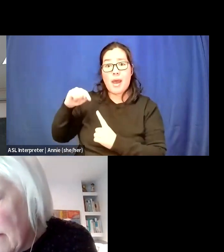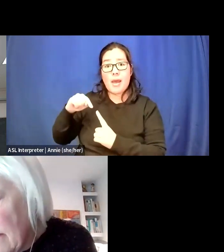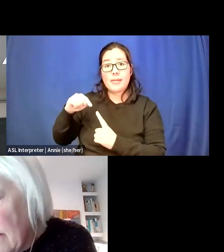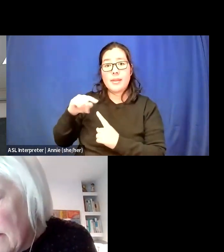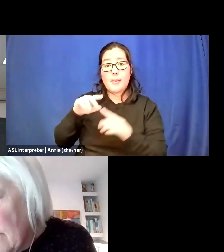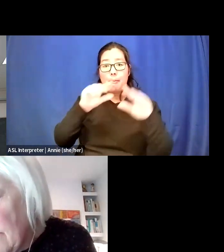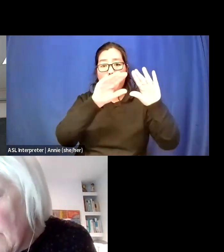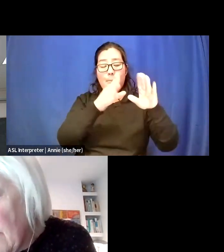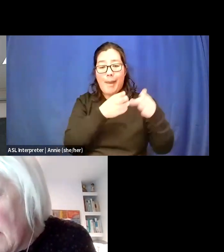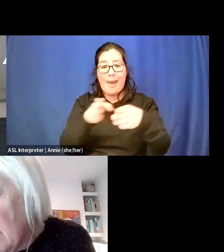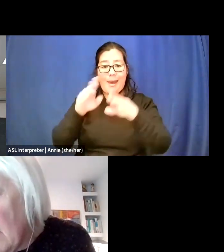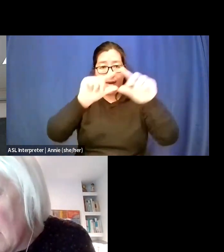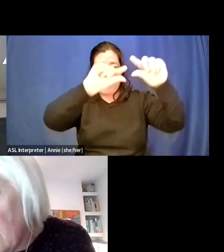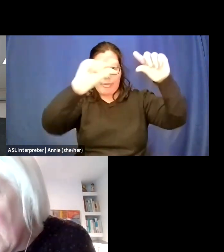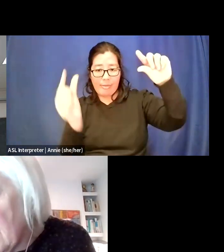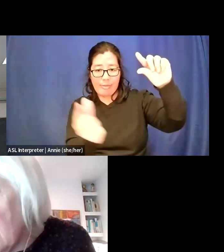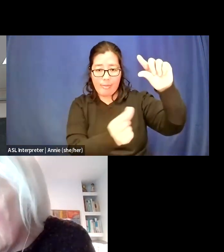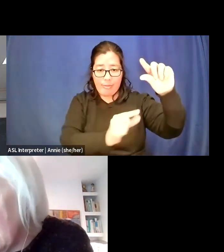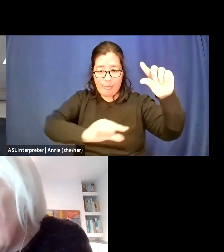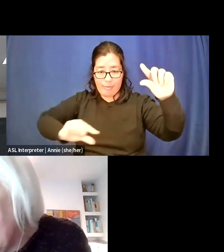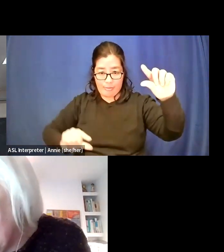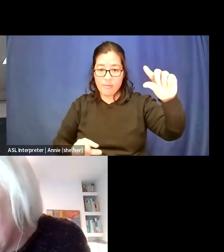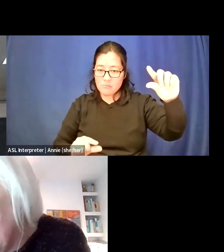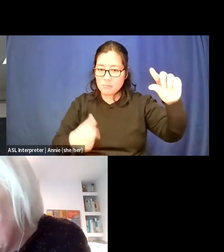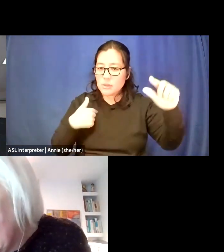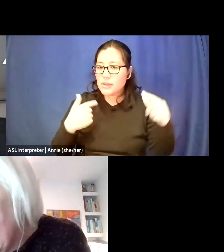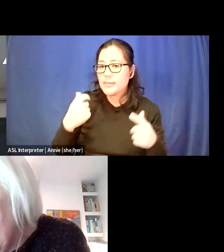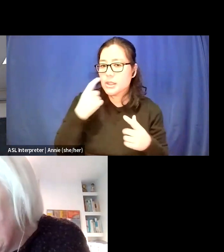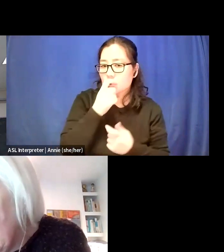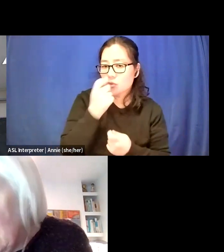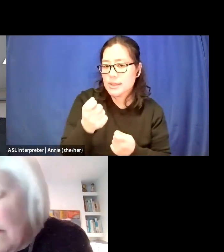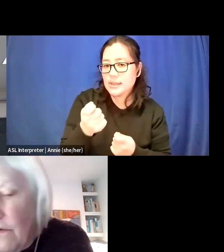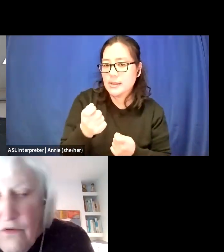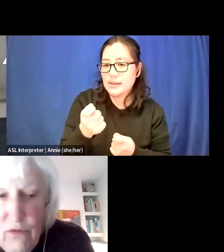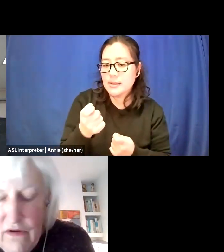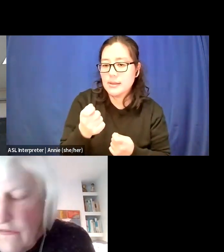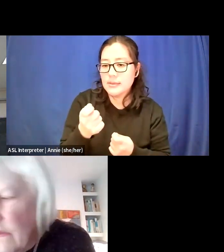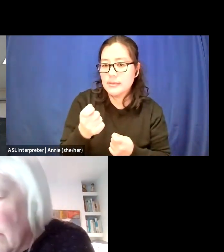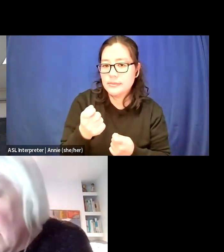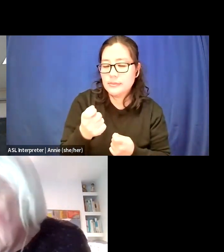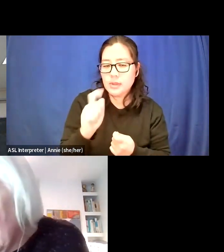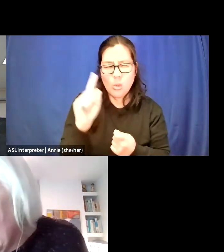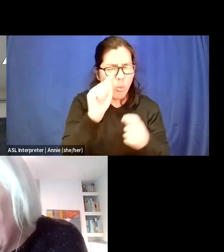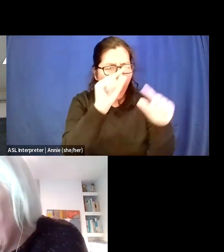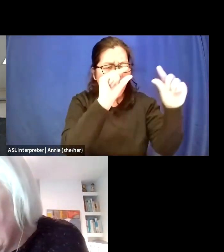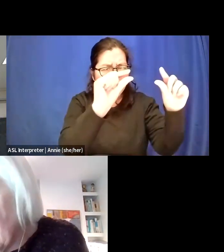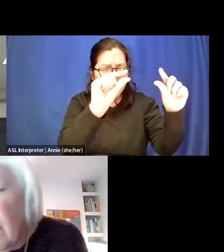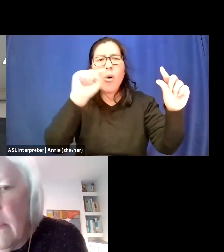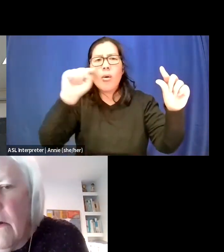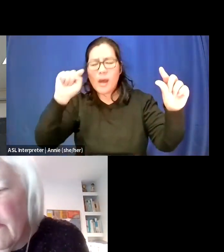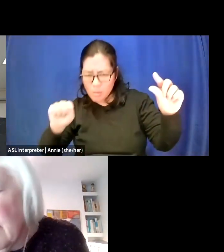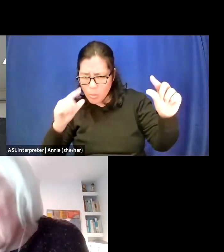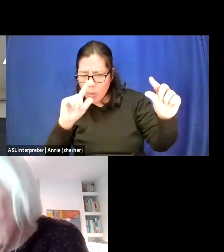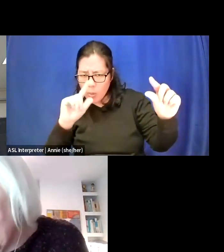pathway. So then, because I'm interested in where is the viewer's